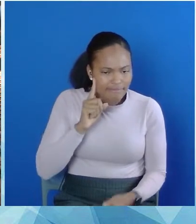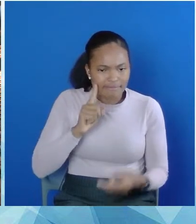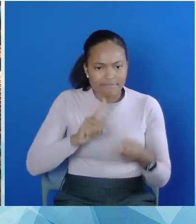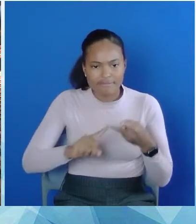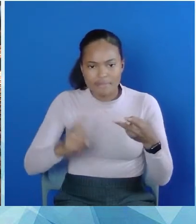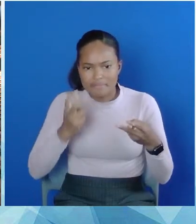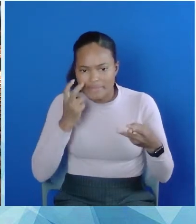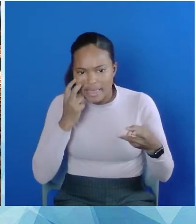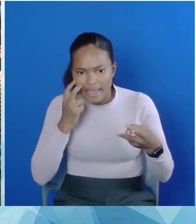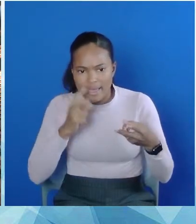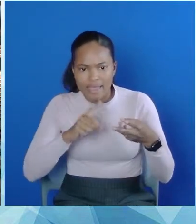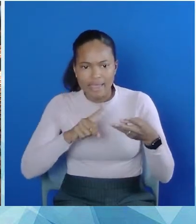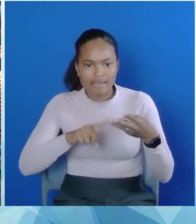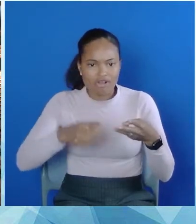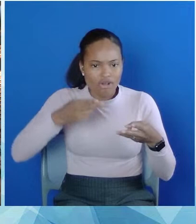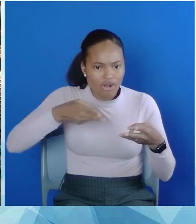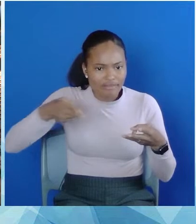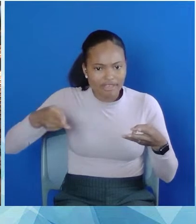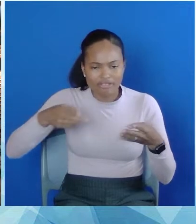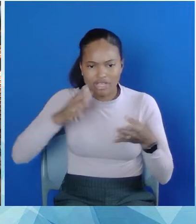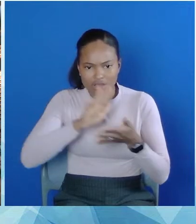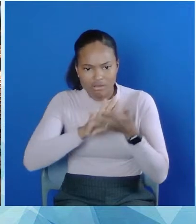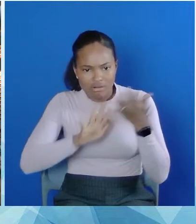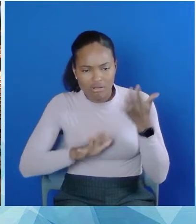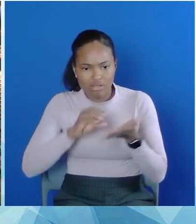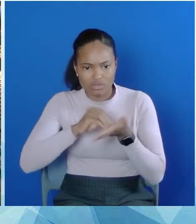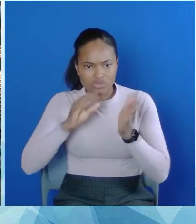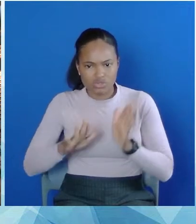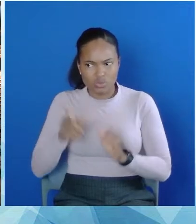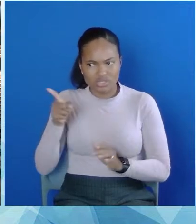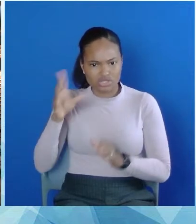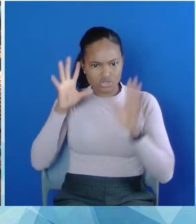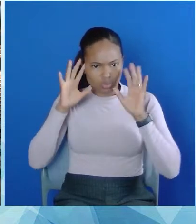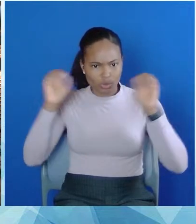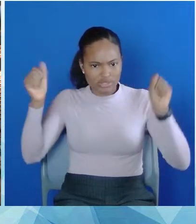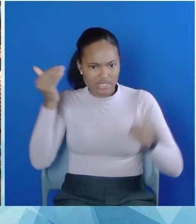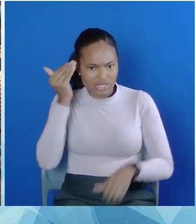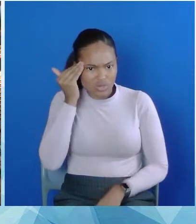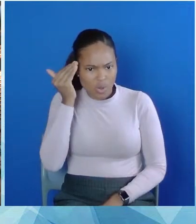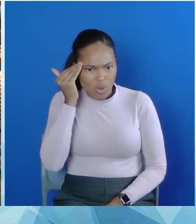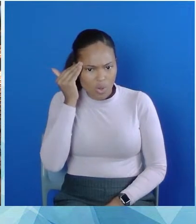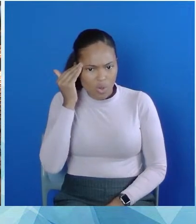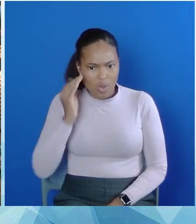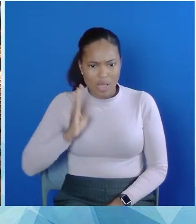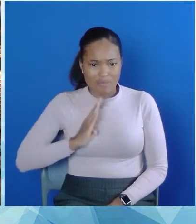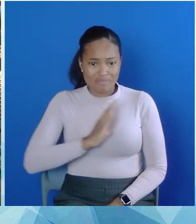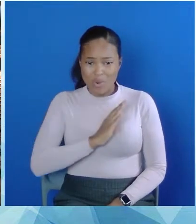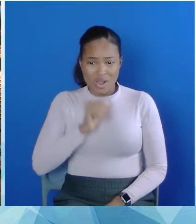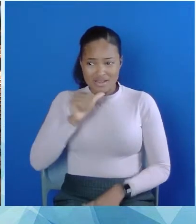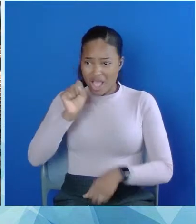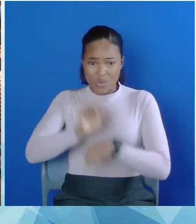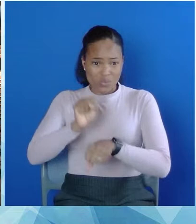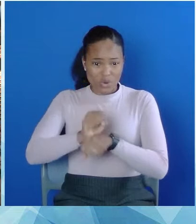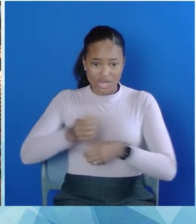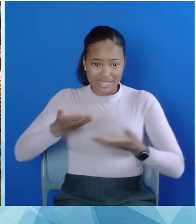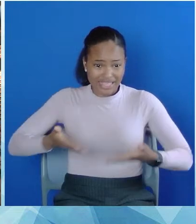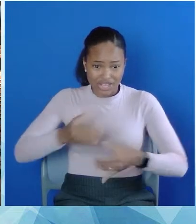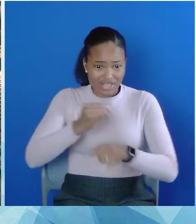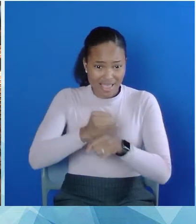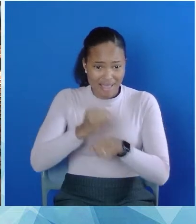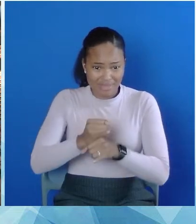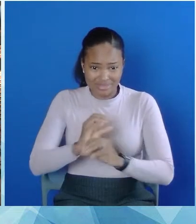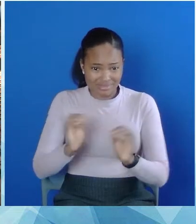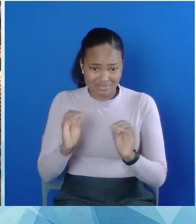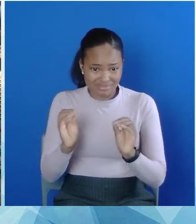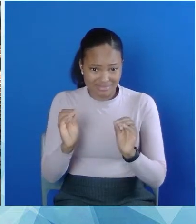blind, hard of hearing students here. The board doesn't work here. And the board seems,